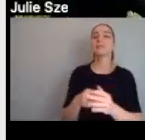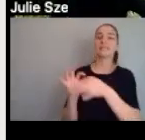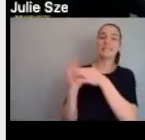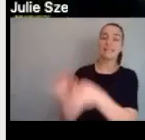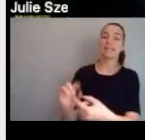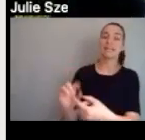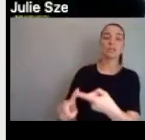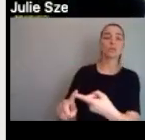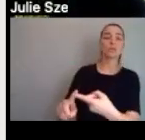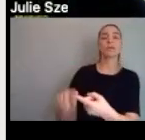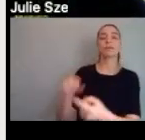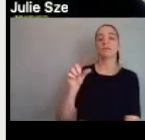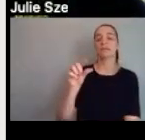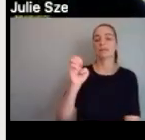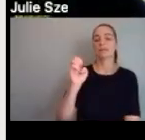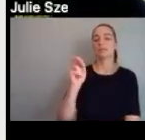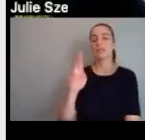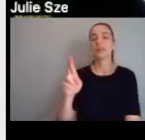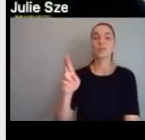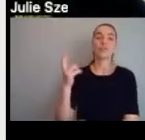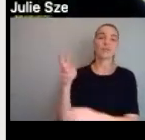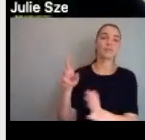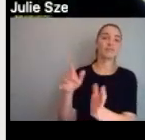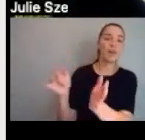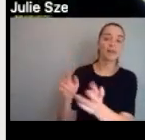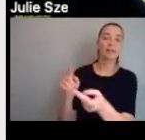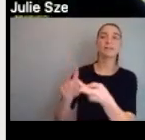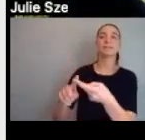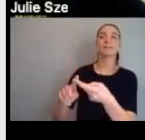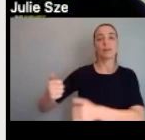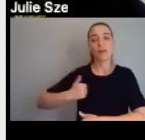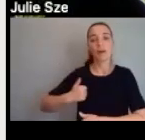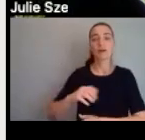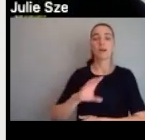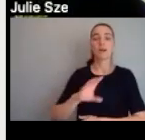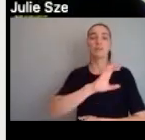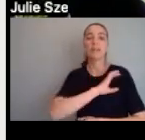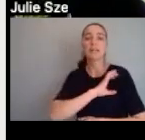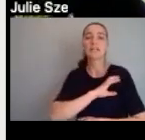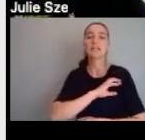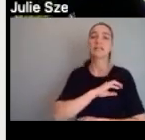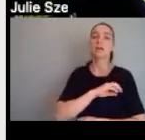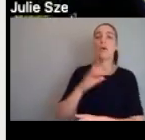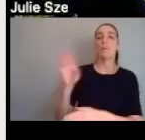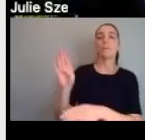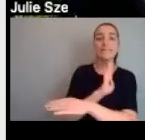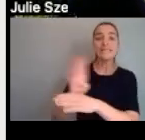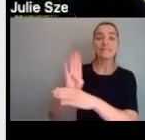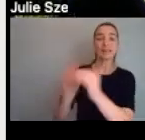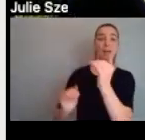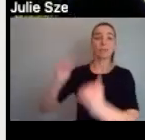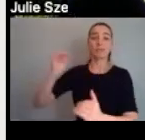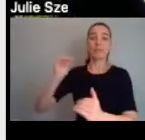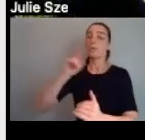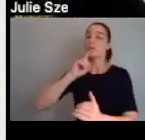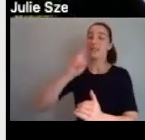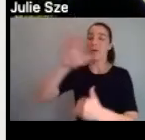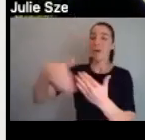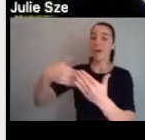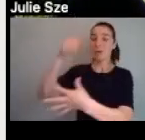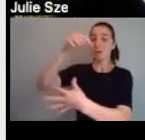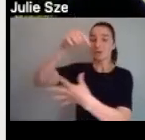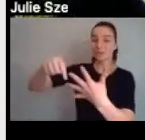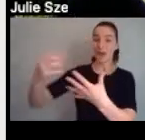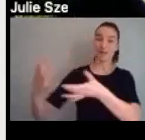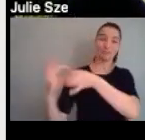militarism, and corporate capitalism. That crises are interconnected, police and state-sanctioned violence, pandemic, and public health,